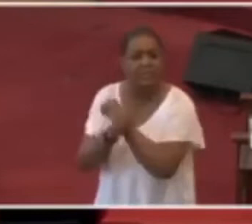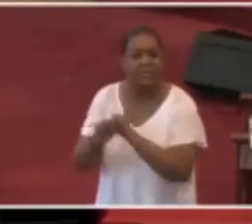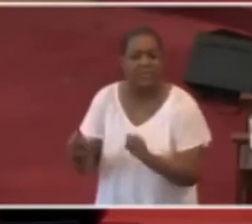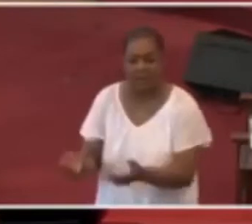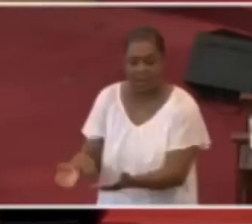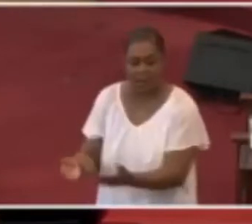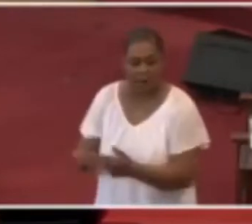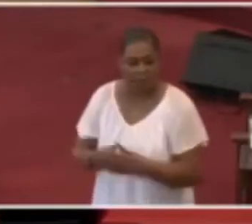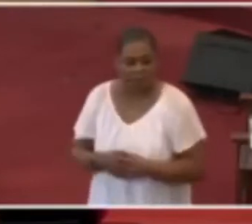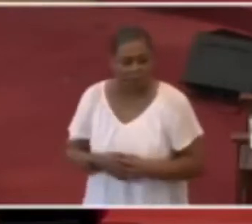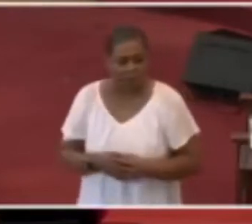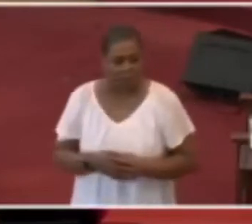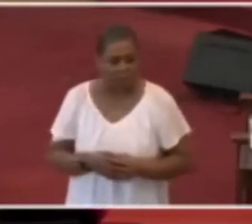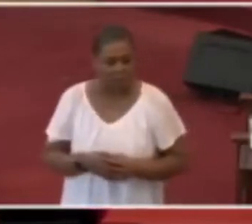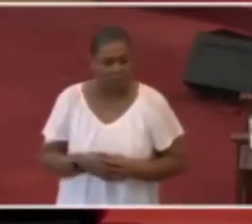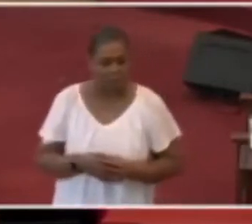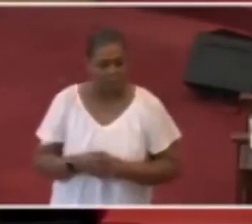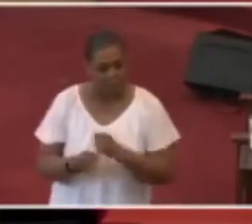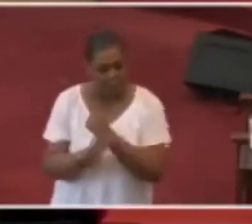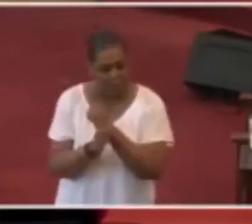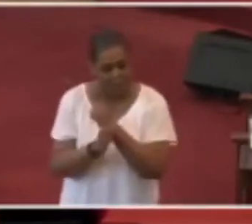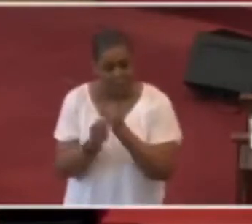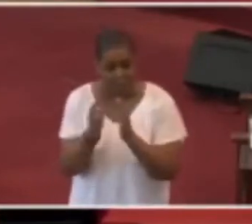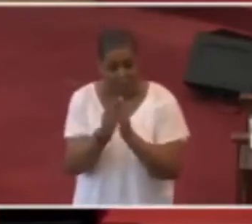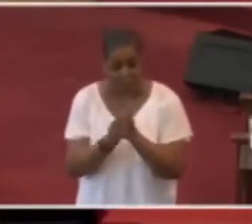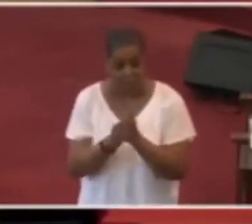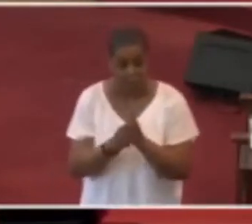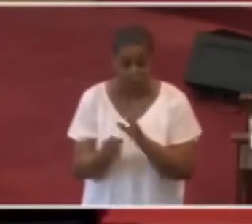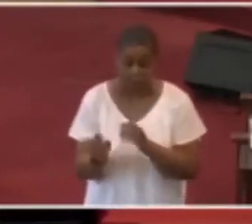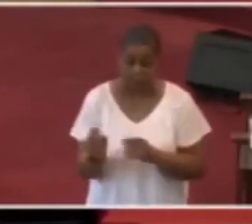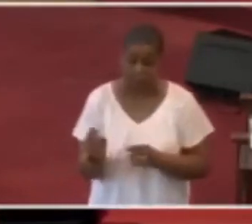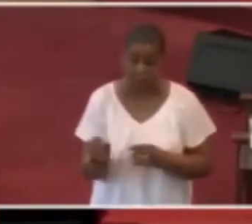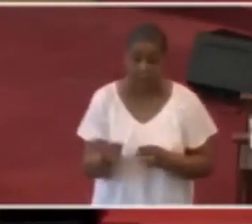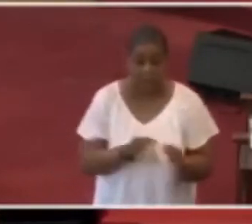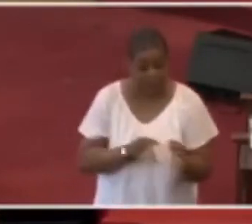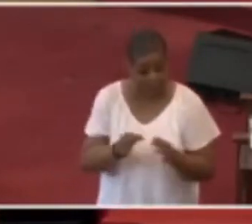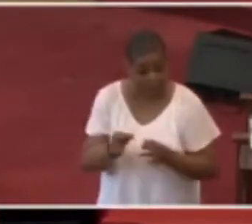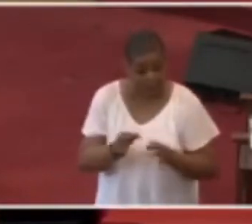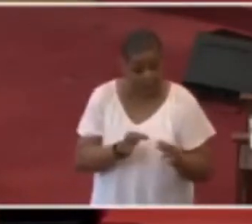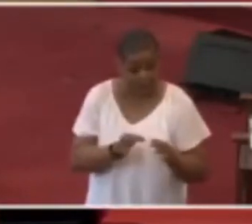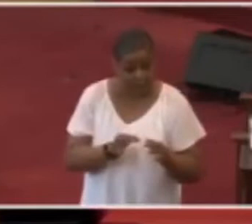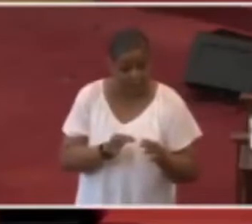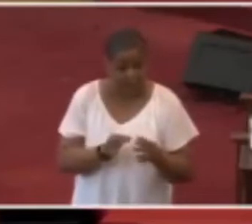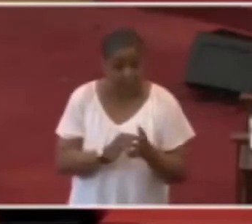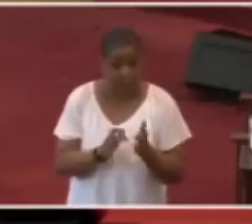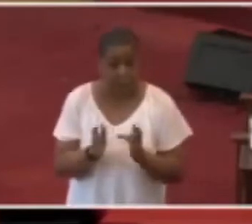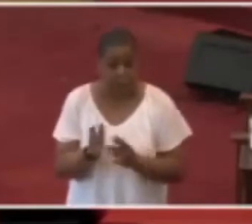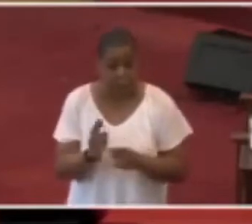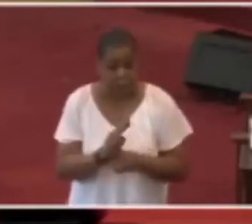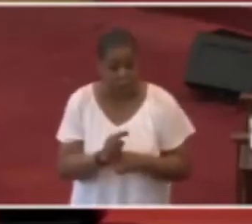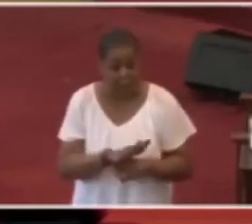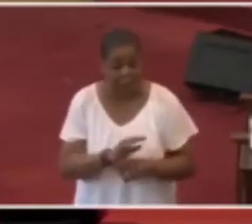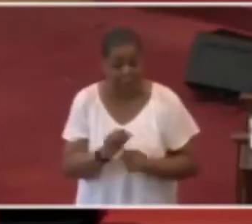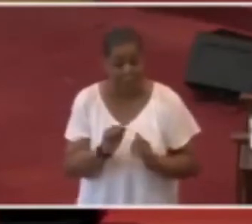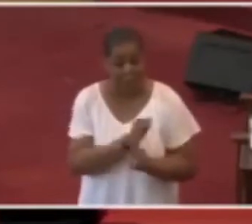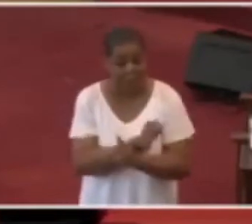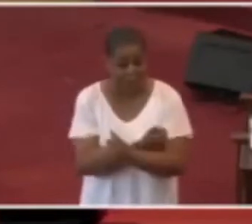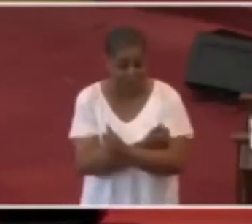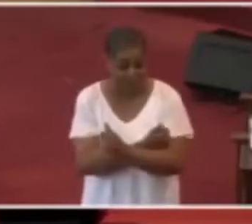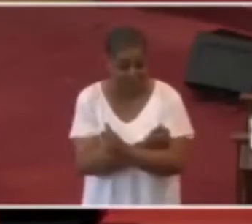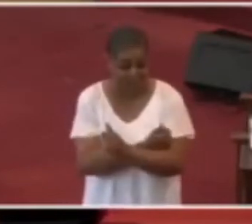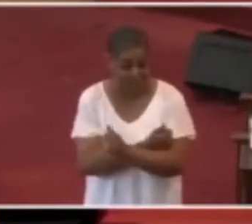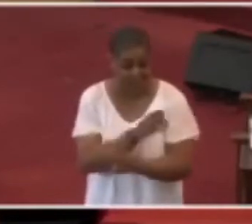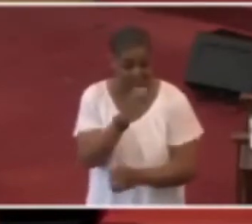He protects the law's definition of condemnation. He stewards his own authority to release it, and